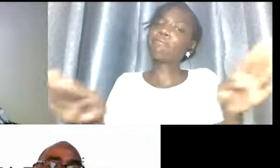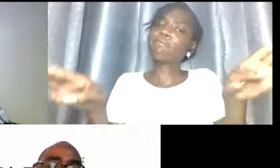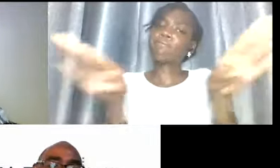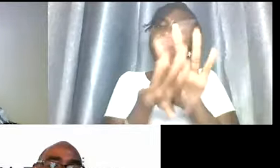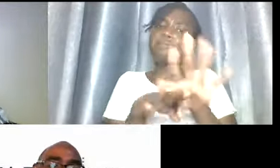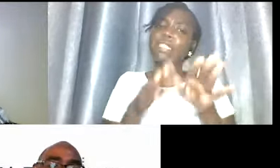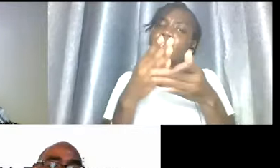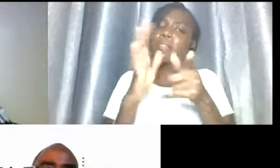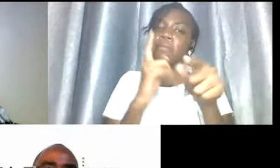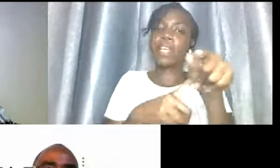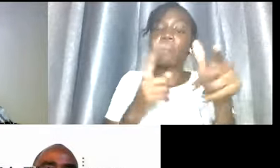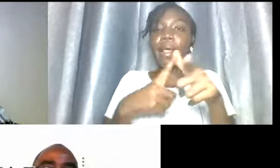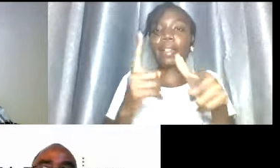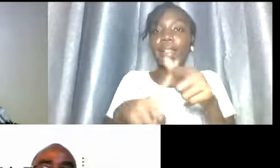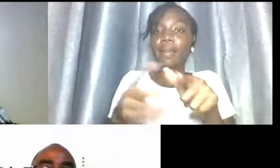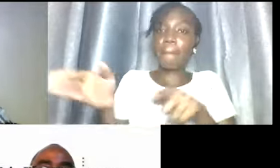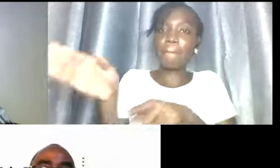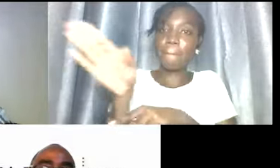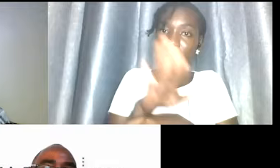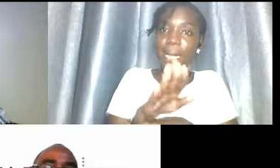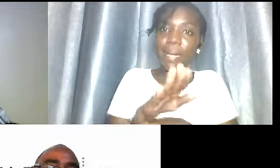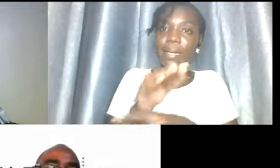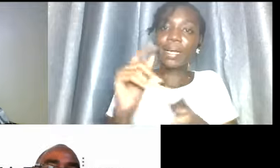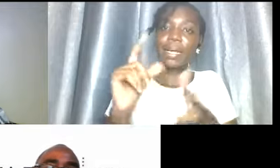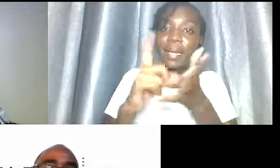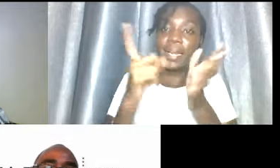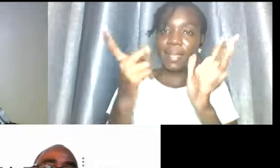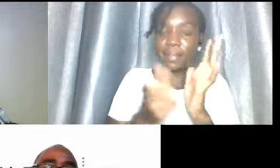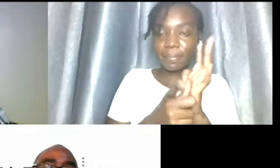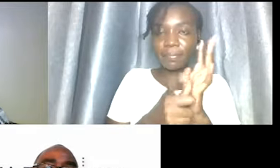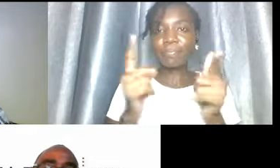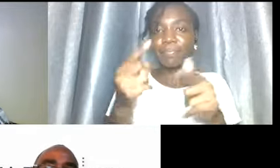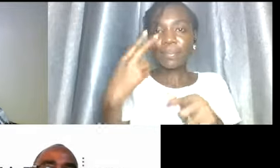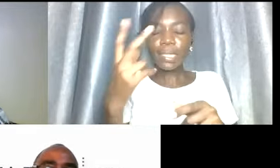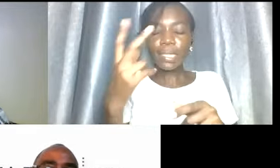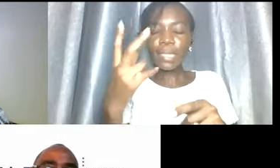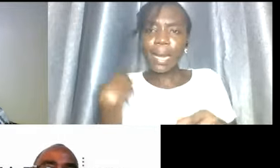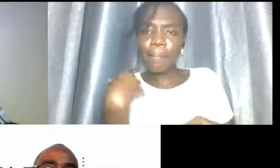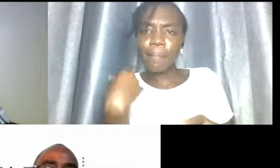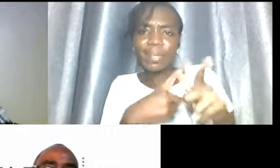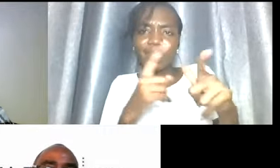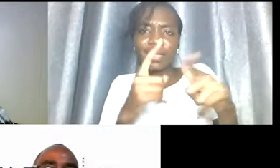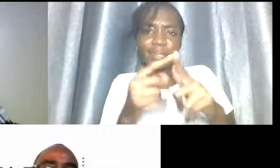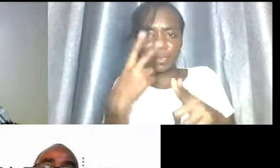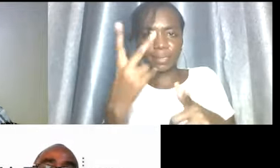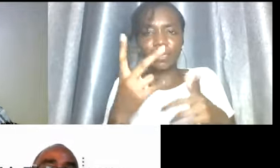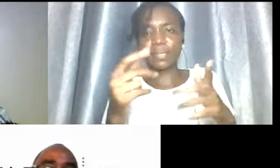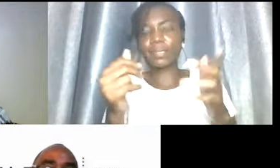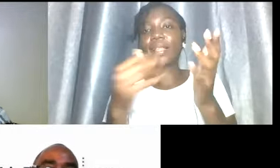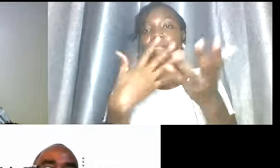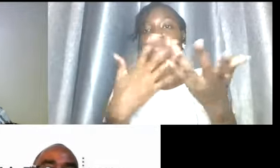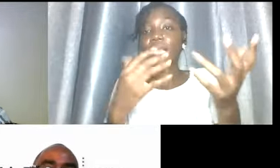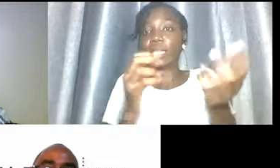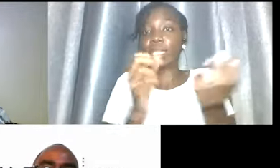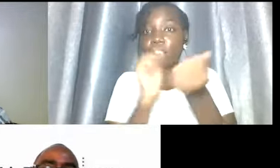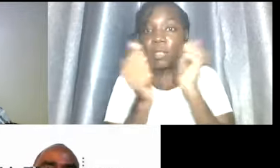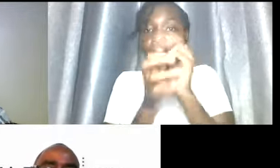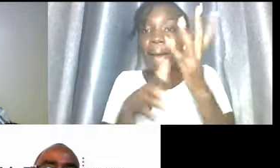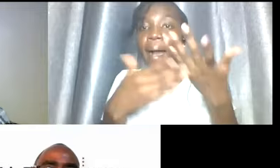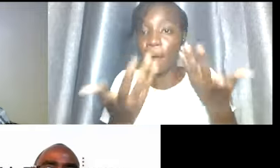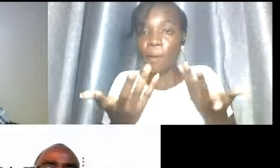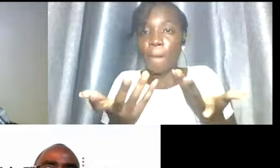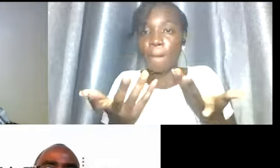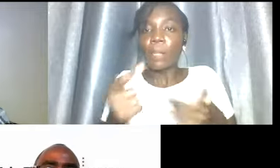back into it. But you look at the numbers, you look at the trends of the way things are going, and you just